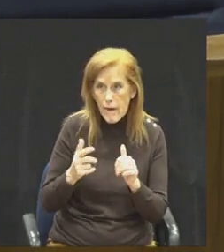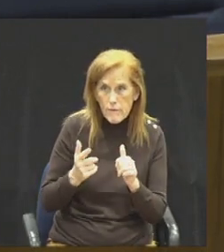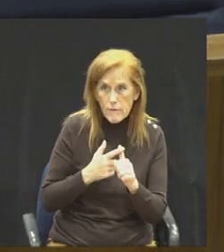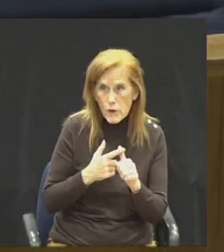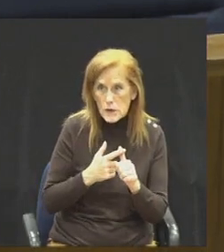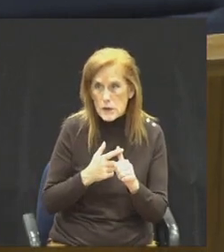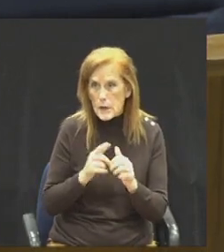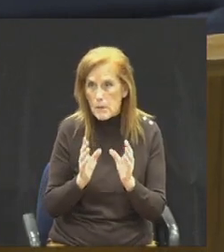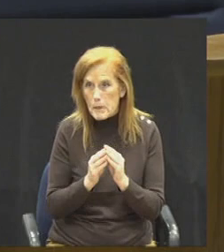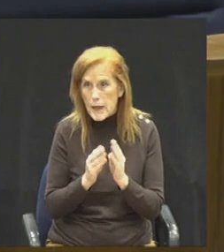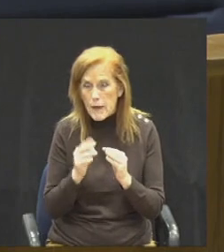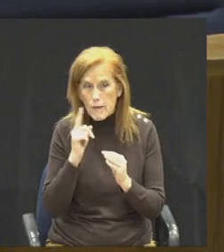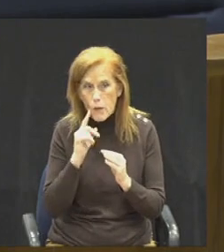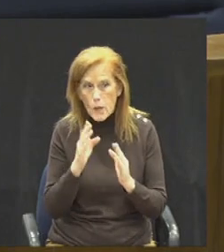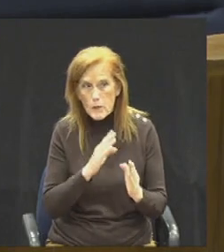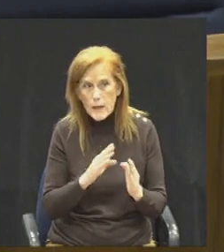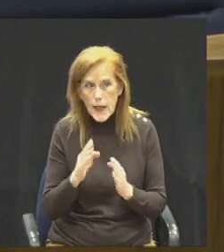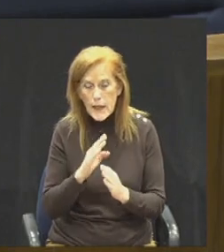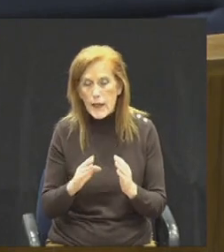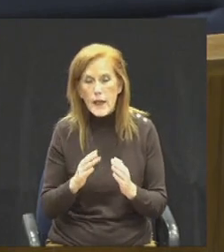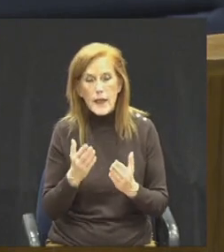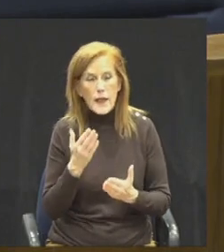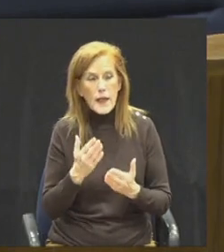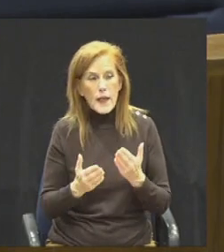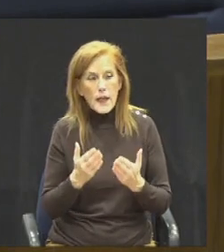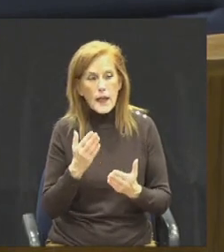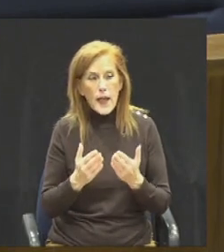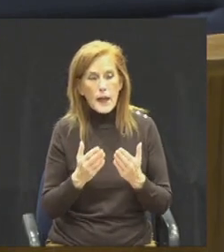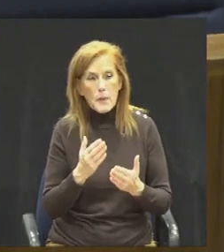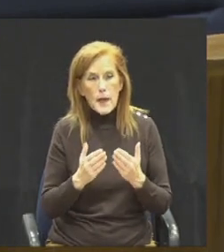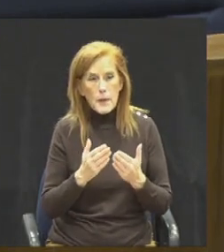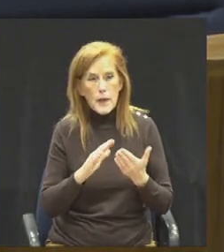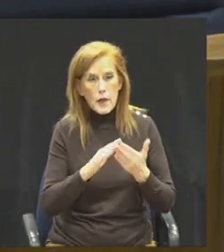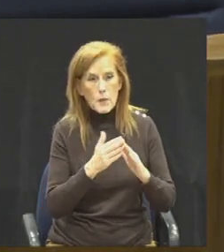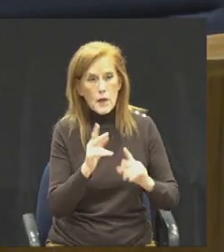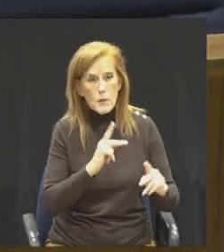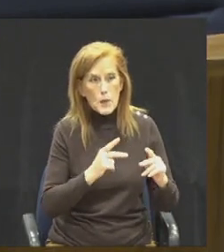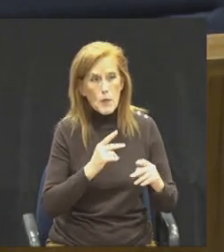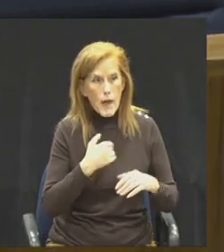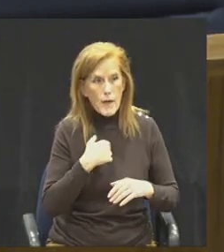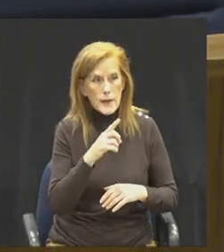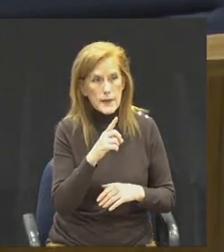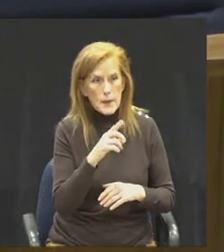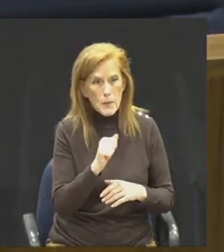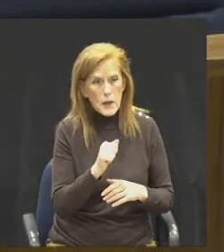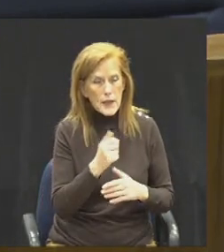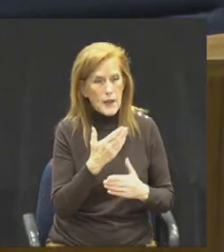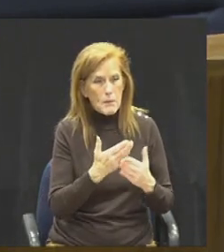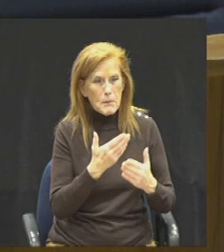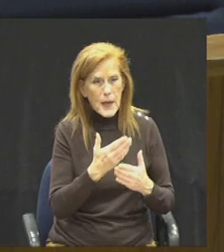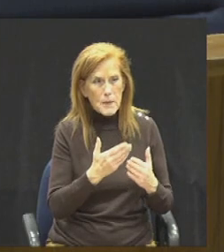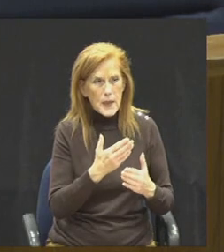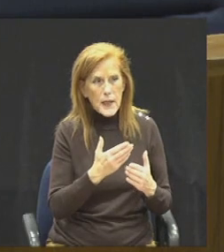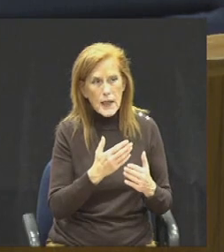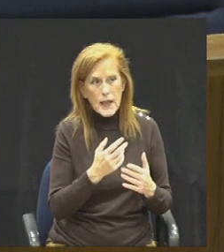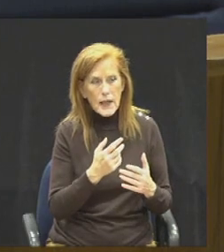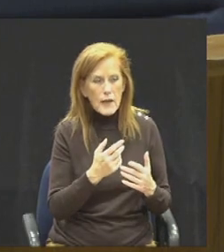kind of those different vulnerability areas for the disability community. Do you have someone already